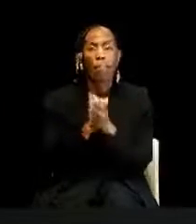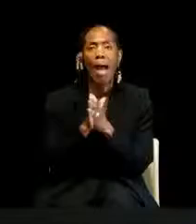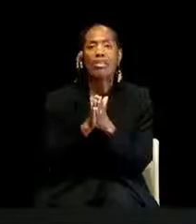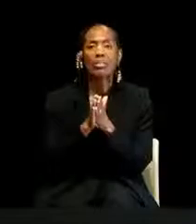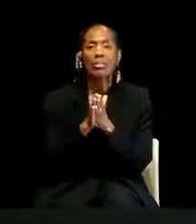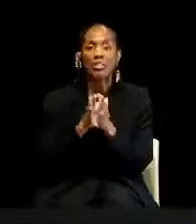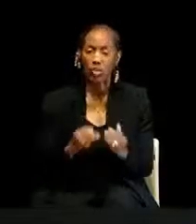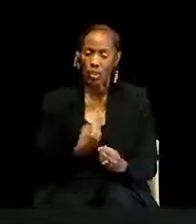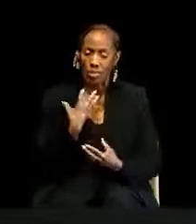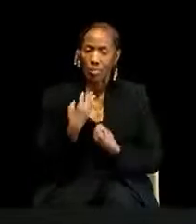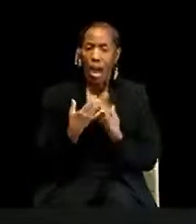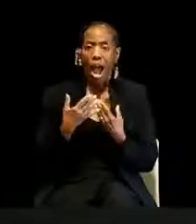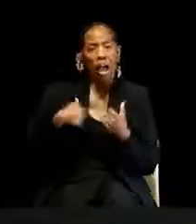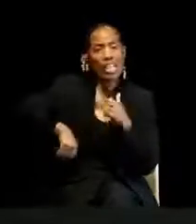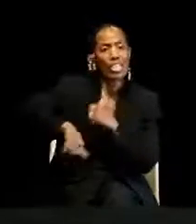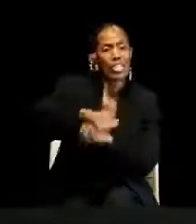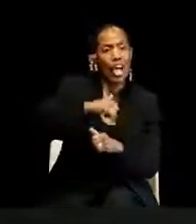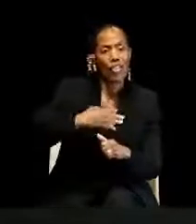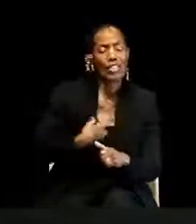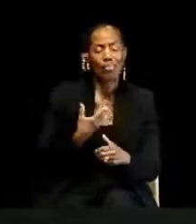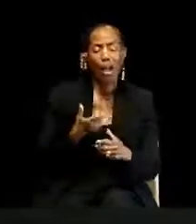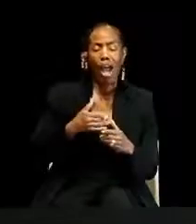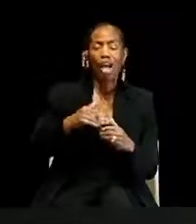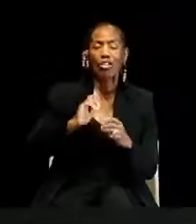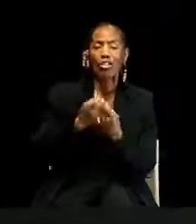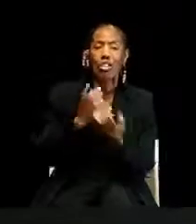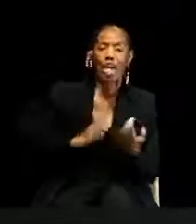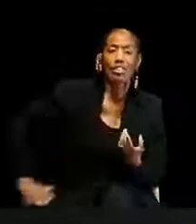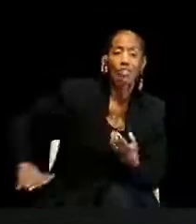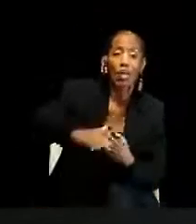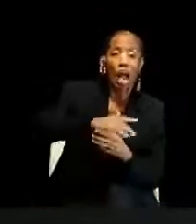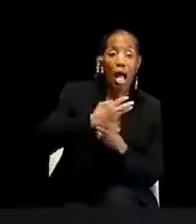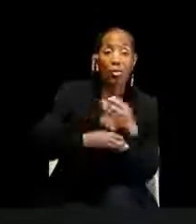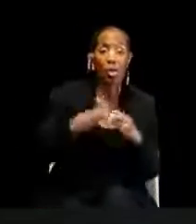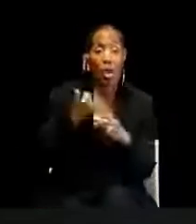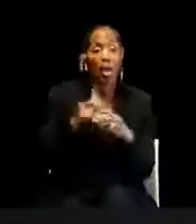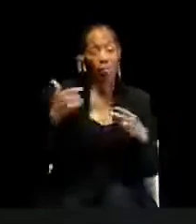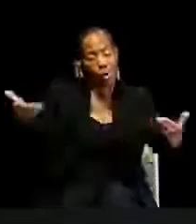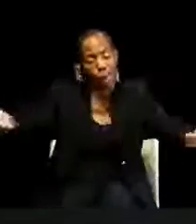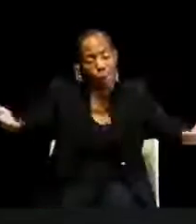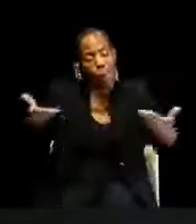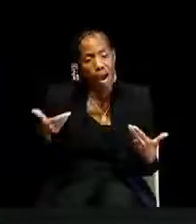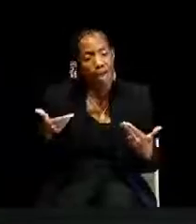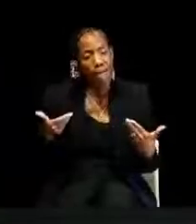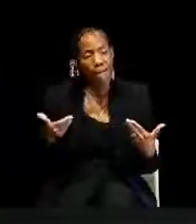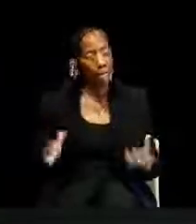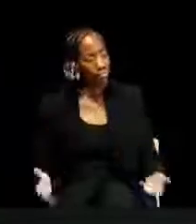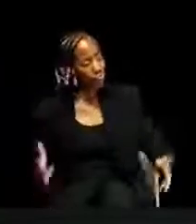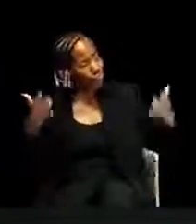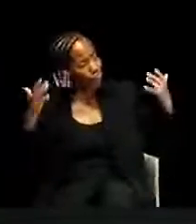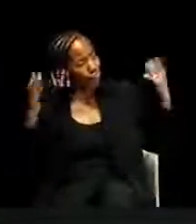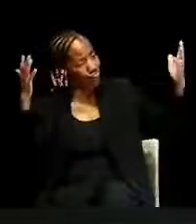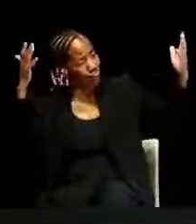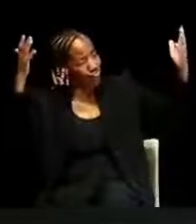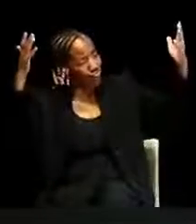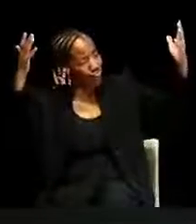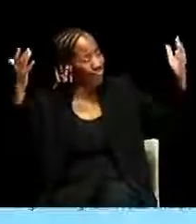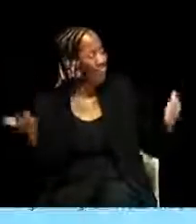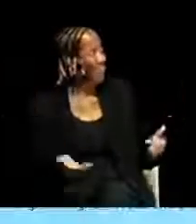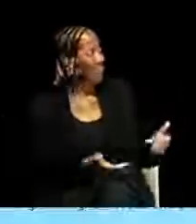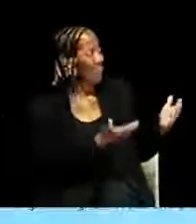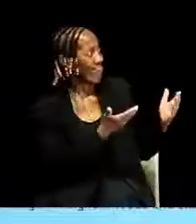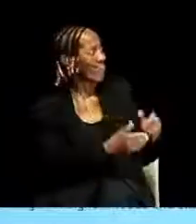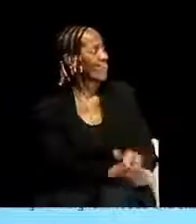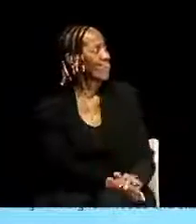and inspire change in neighborhoods and cities around the world. Everyone is welcome. Yeah! Thank you,